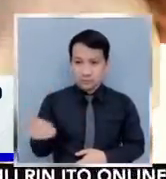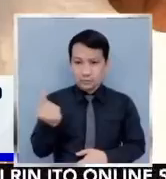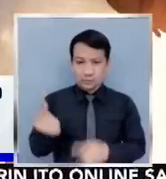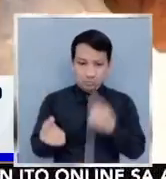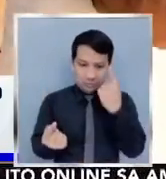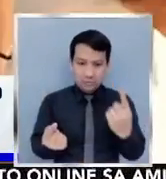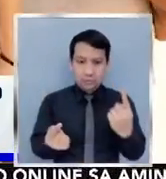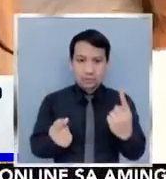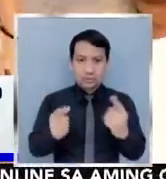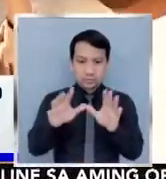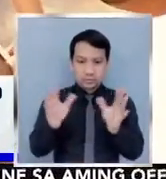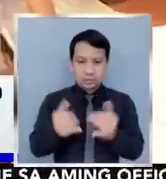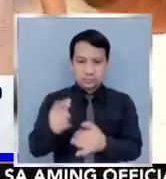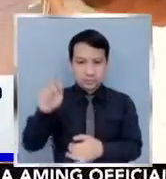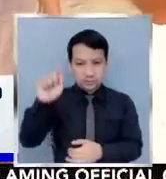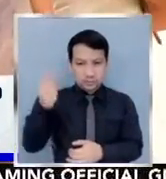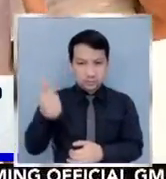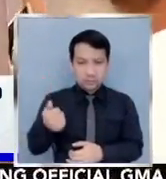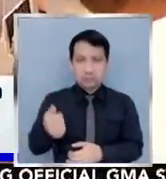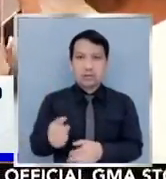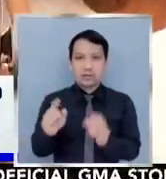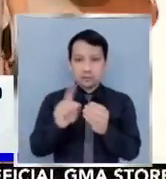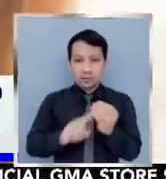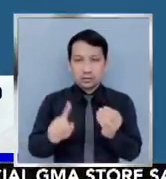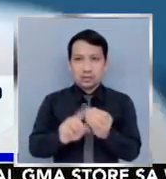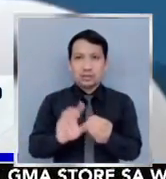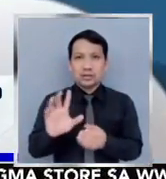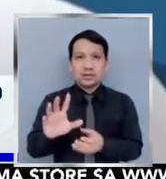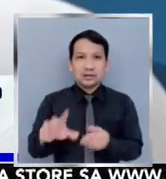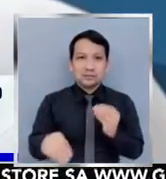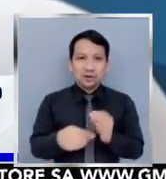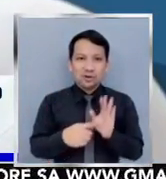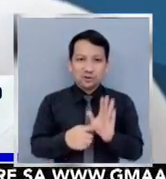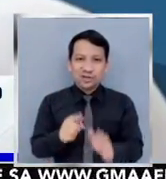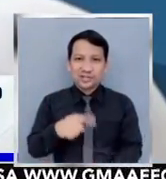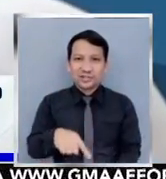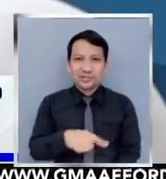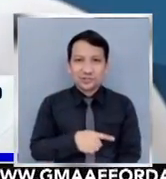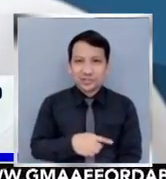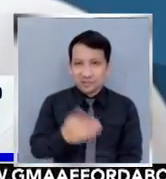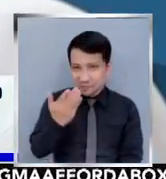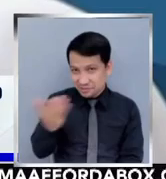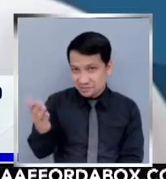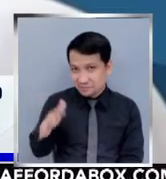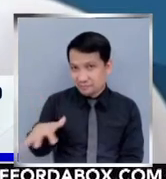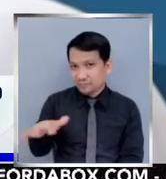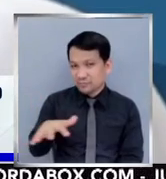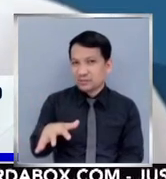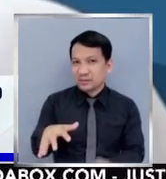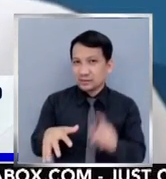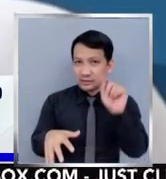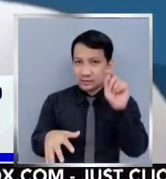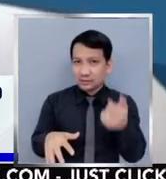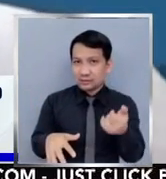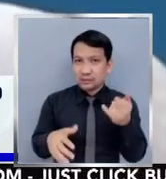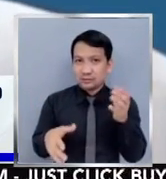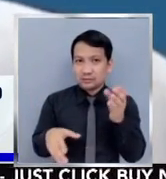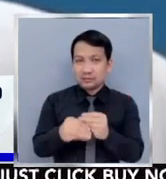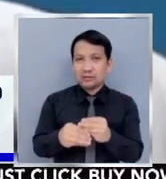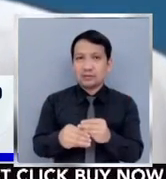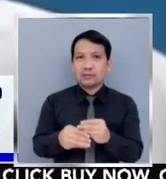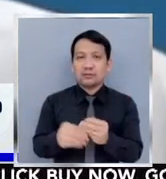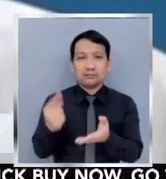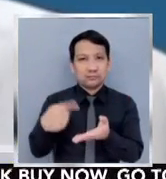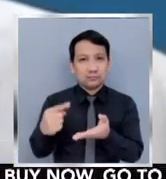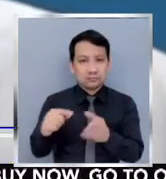company lang, alinsunod sa insurance code. No insurance company issued with a valid certificate